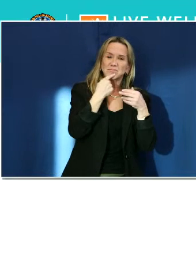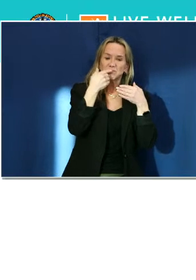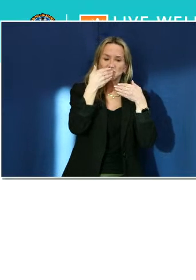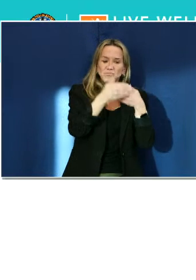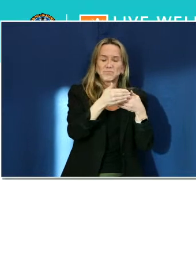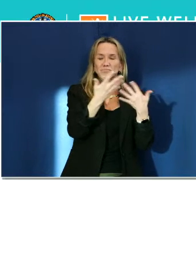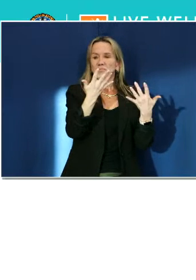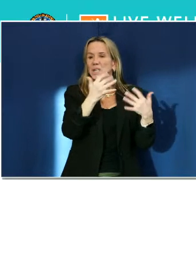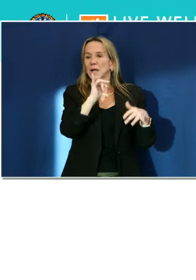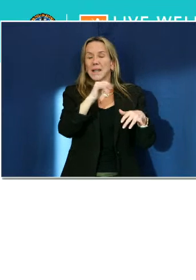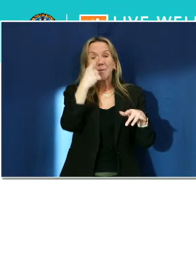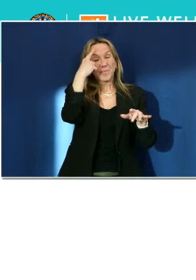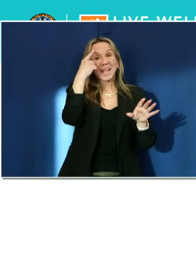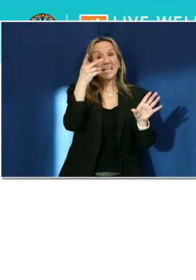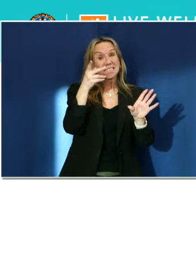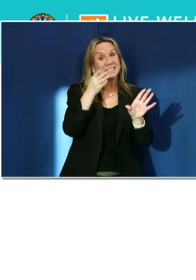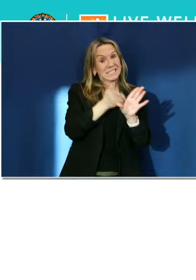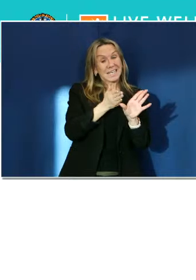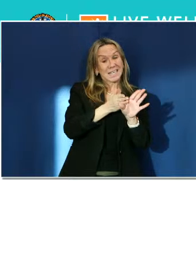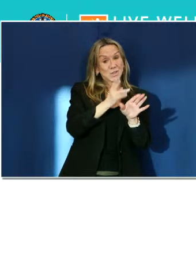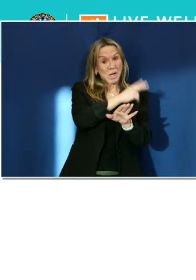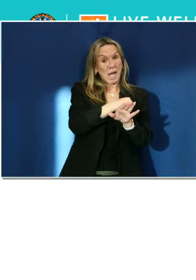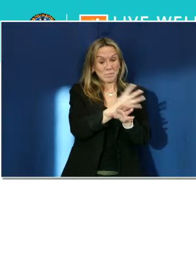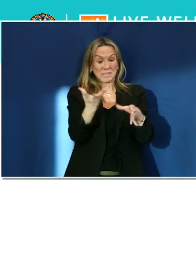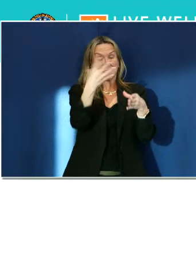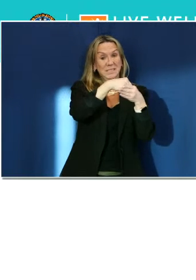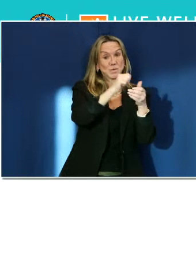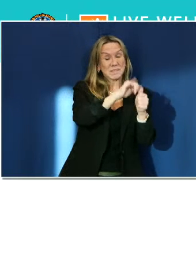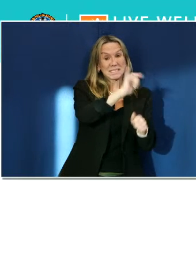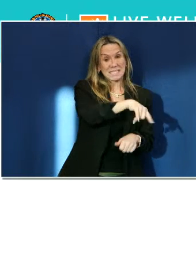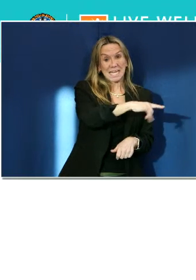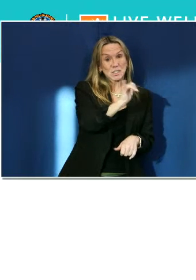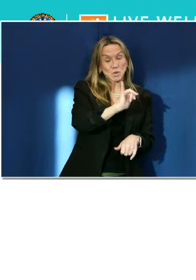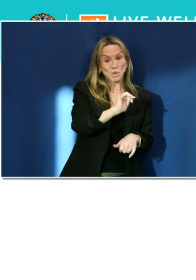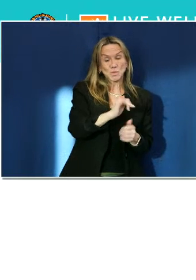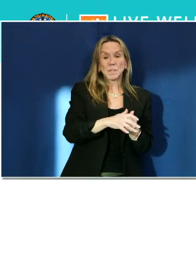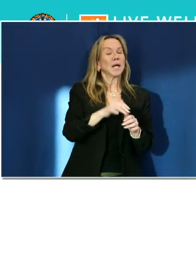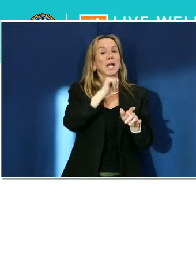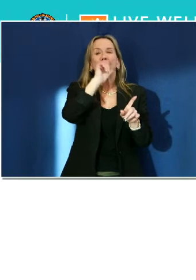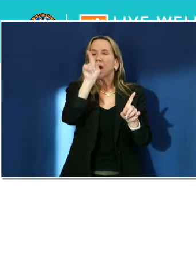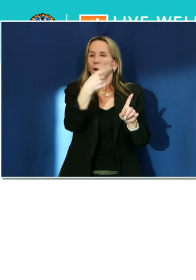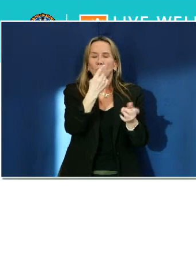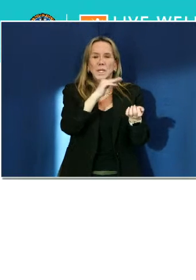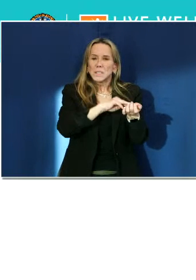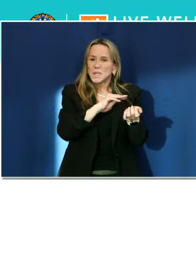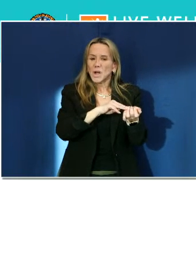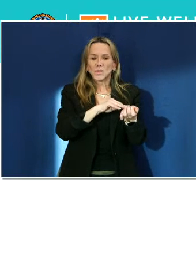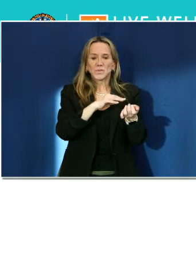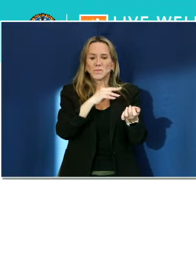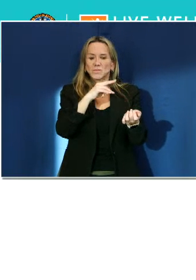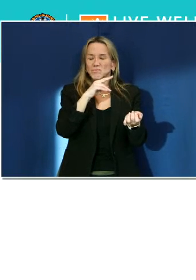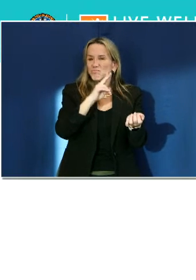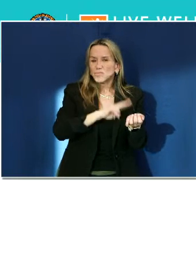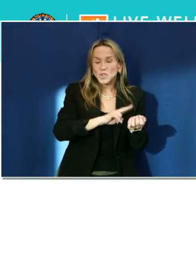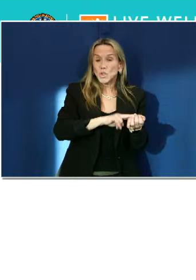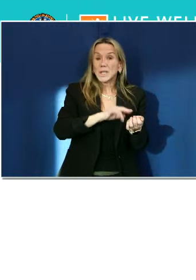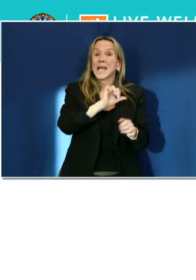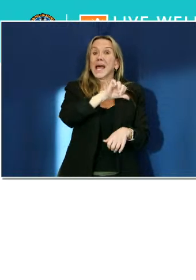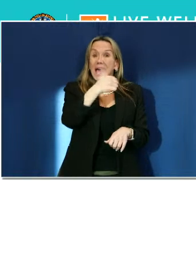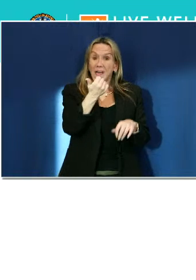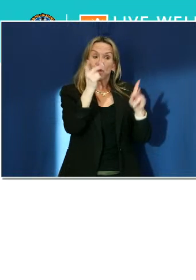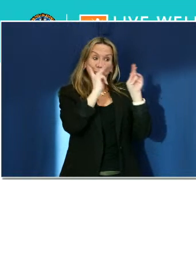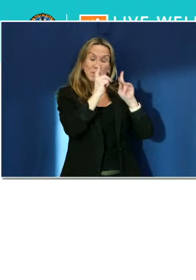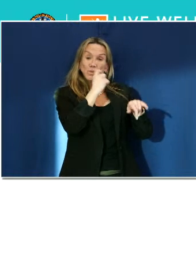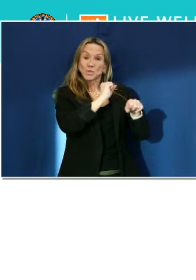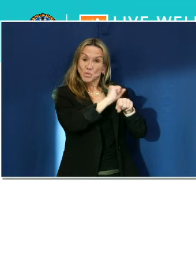psychiatric hospitals as well. So those, and it's not just doctors and nurses, other health